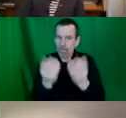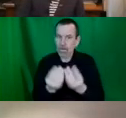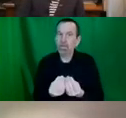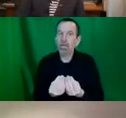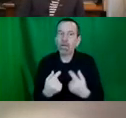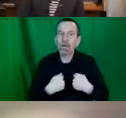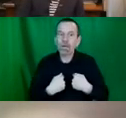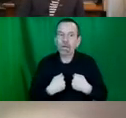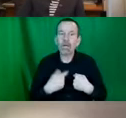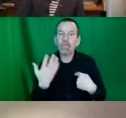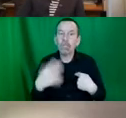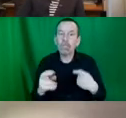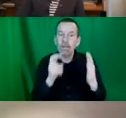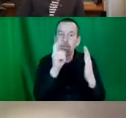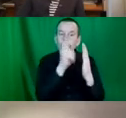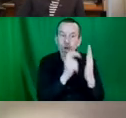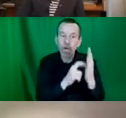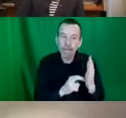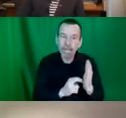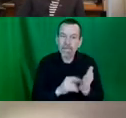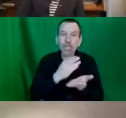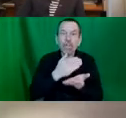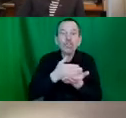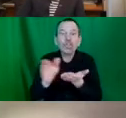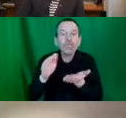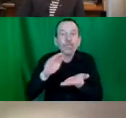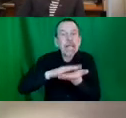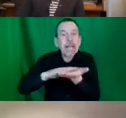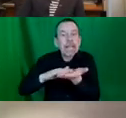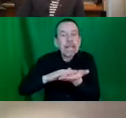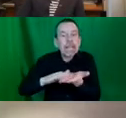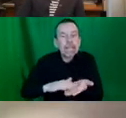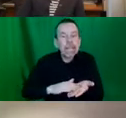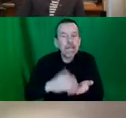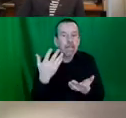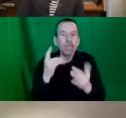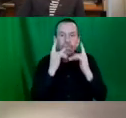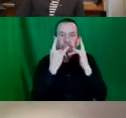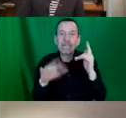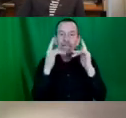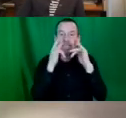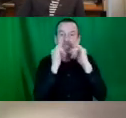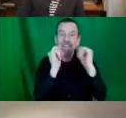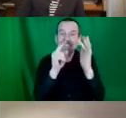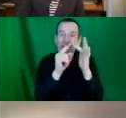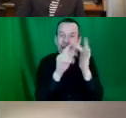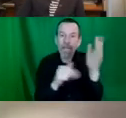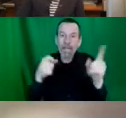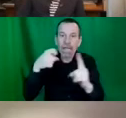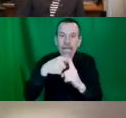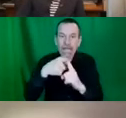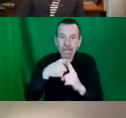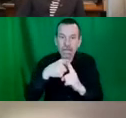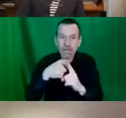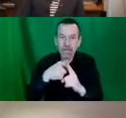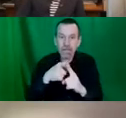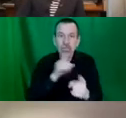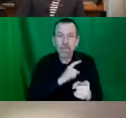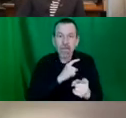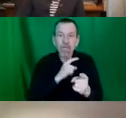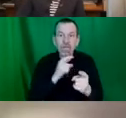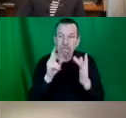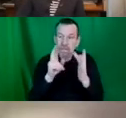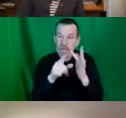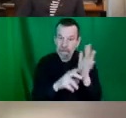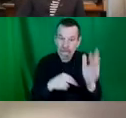After documentation and surface cleaning, we tested the inks. As the inks were stable, we progressed to humidification and removal of previous